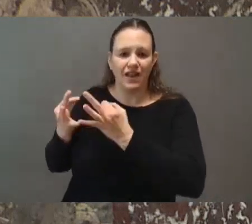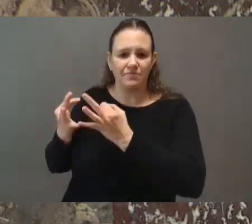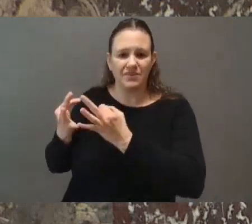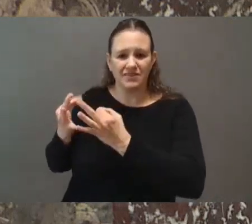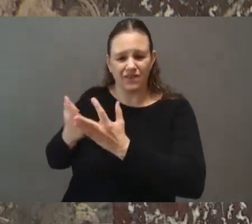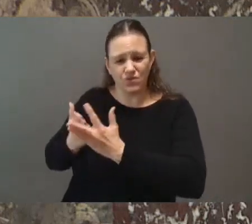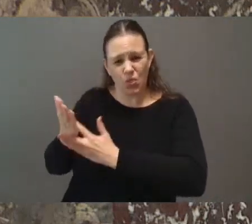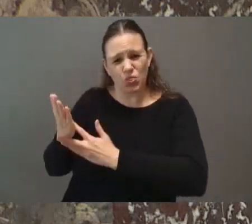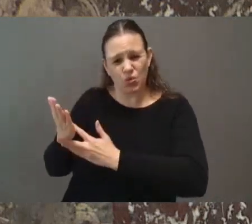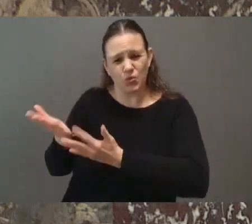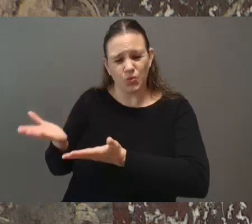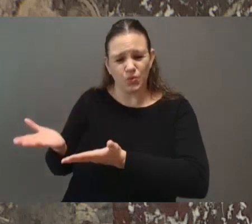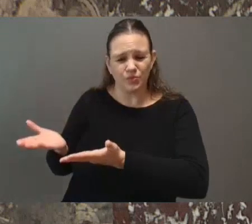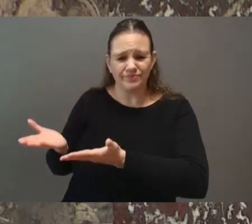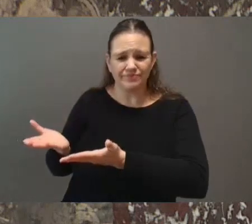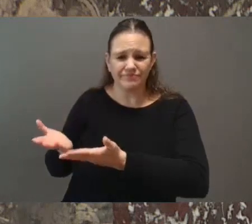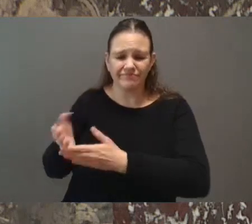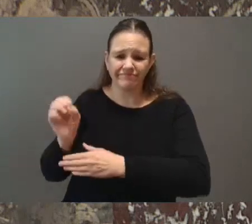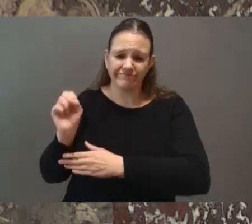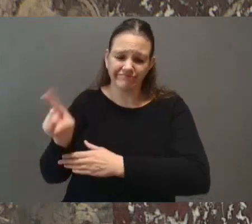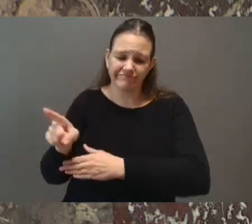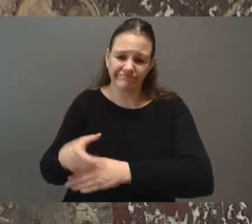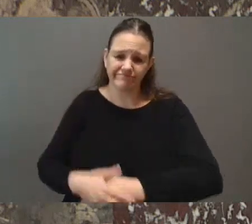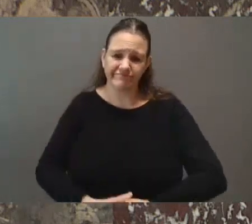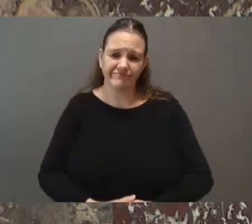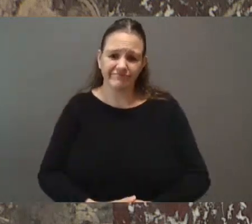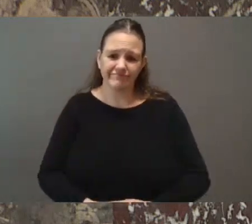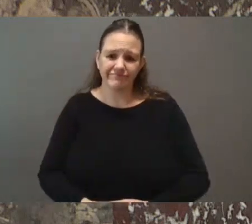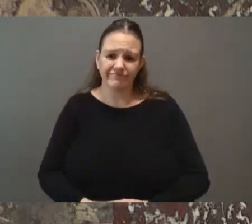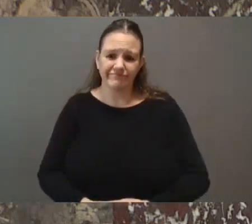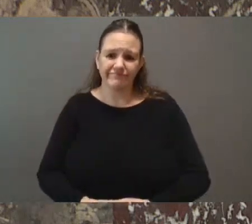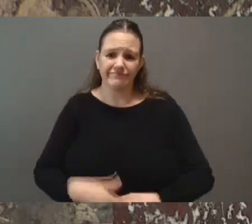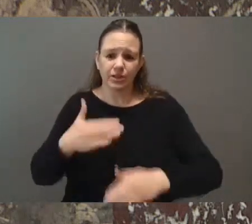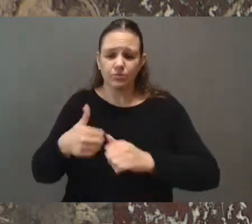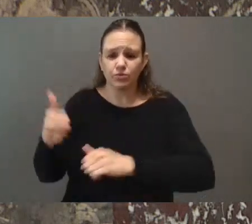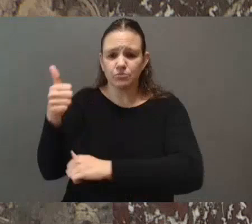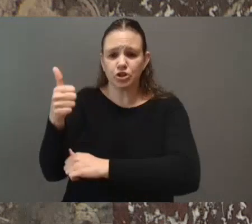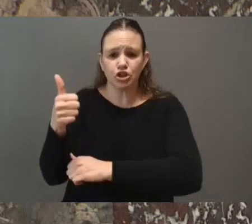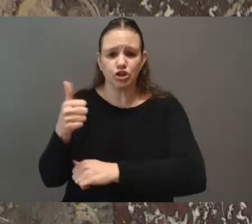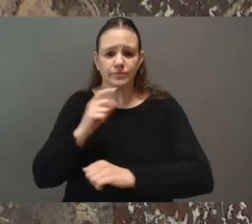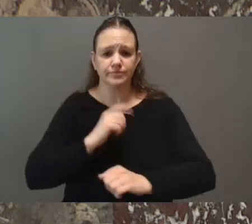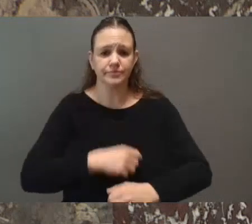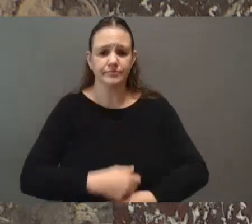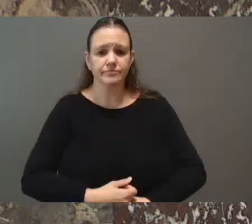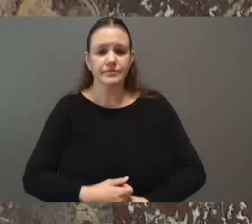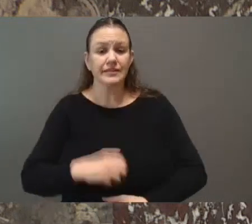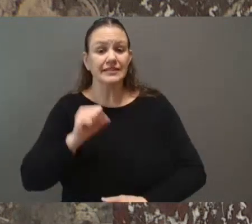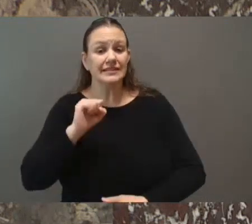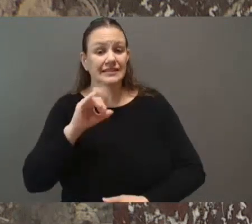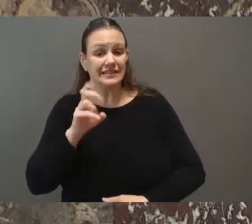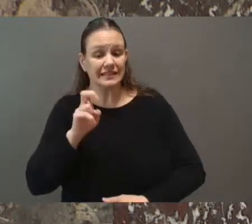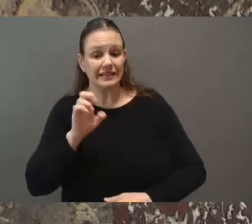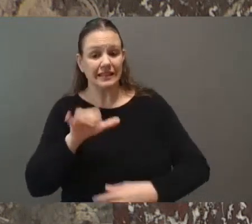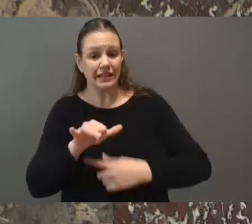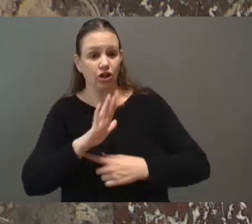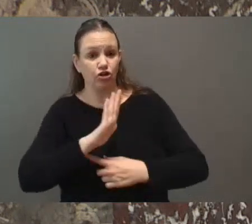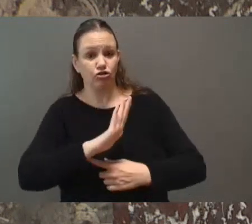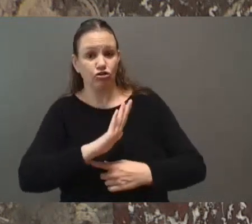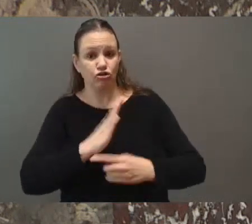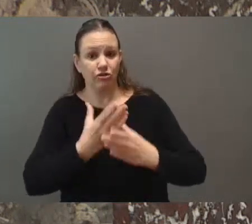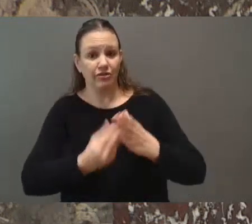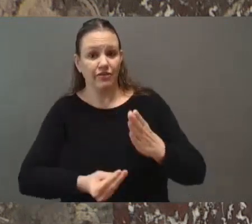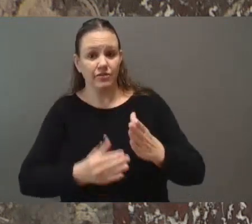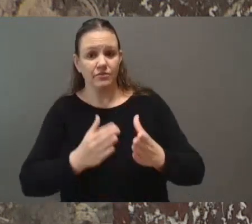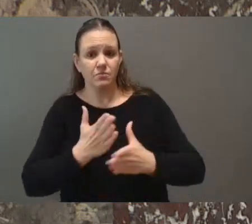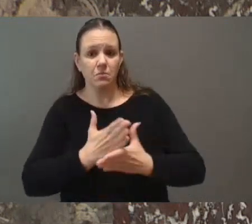The part of the tragedy of Sydney's death, as I understand it, is that there were security